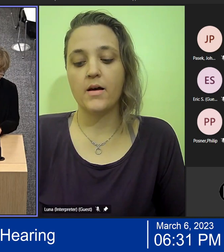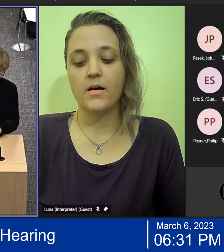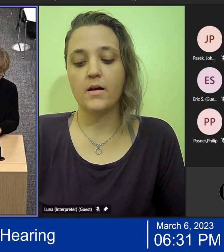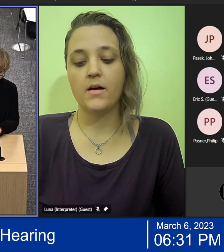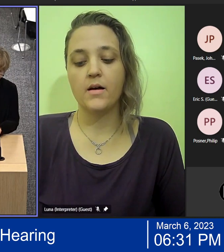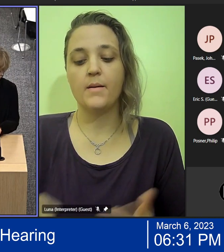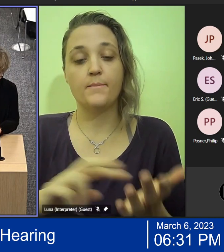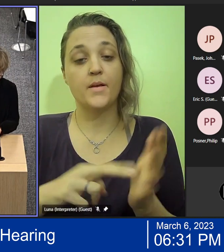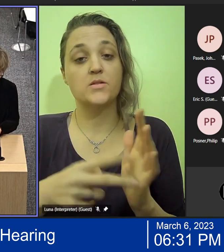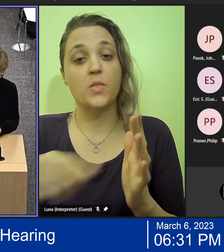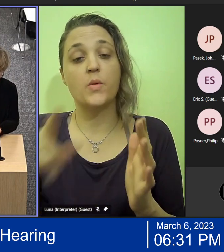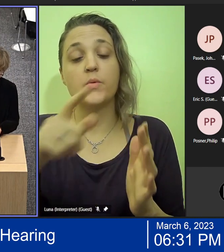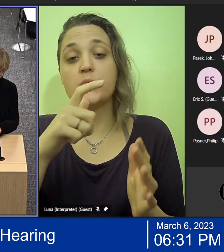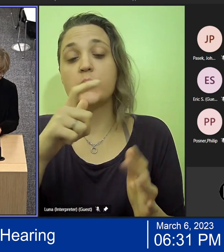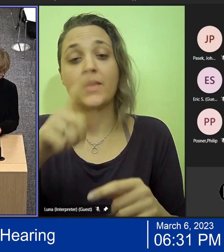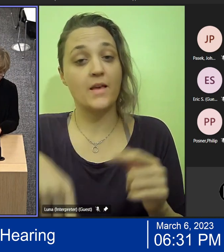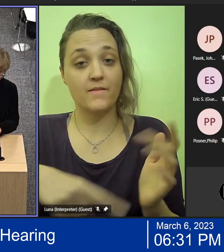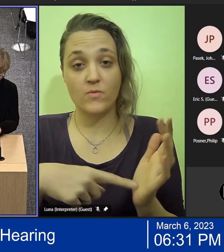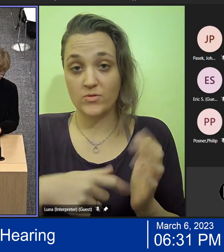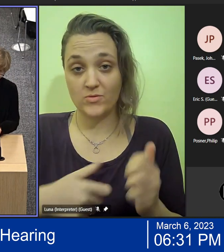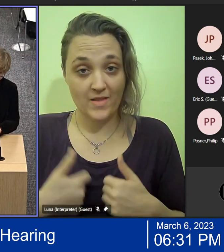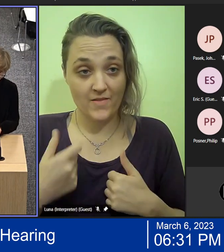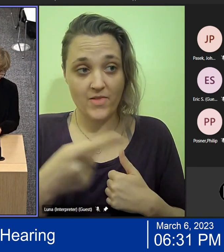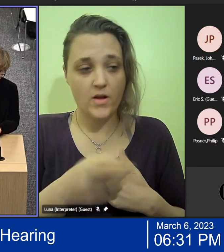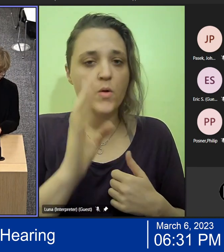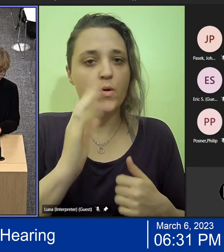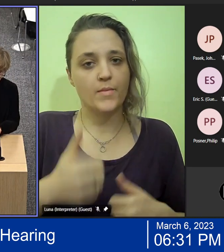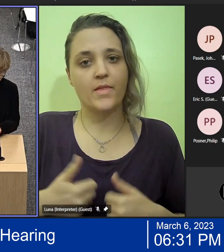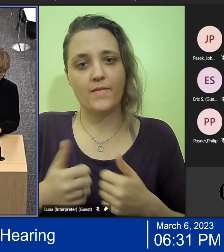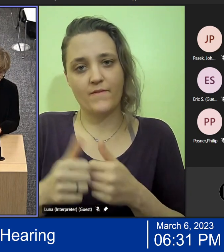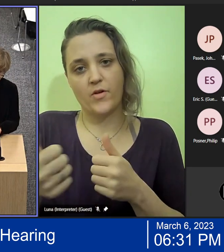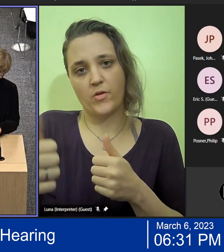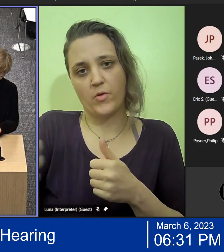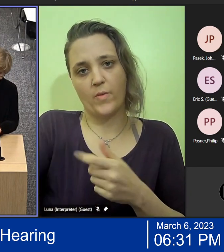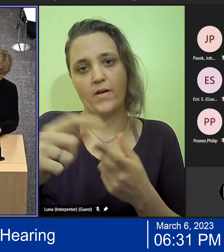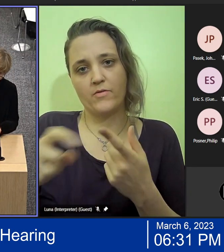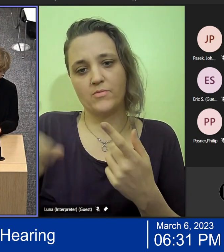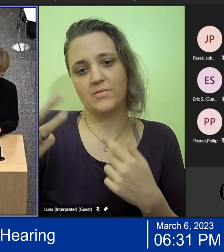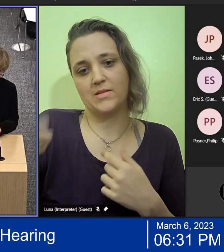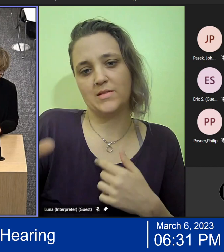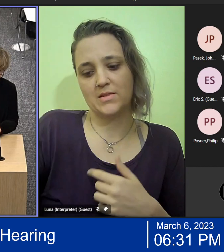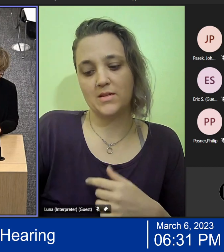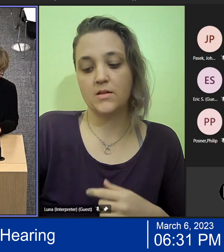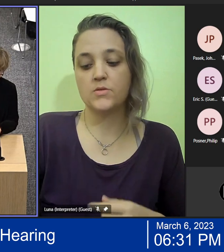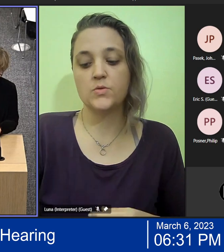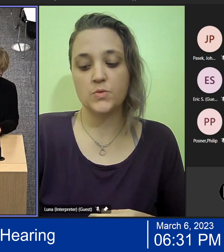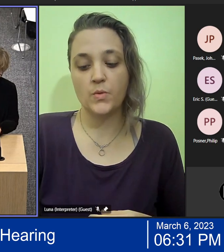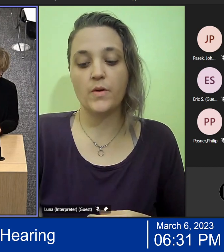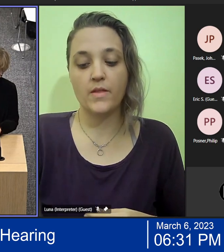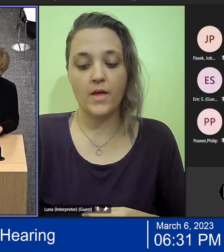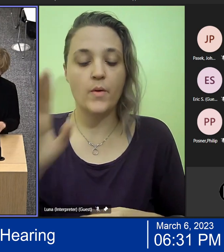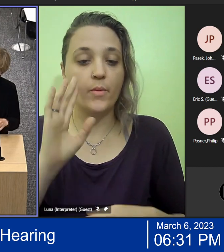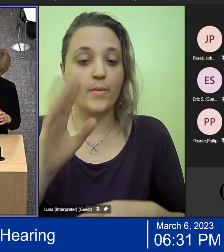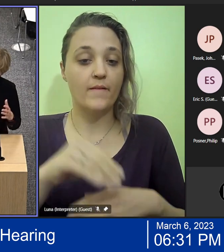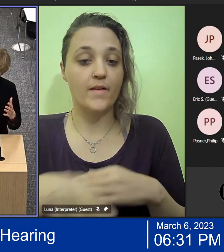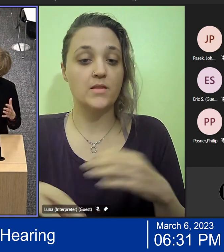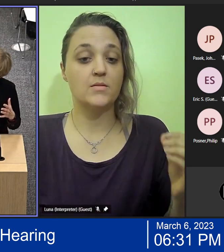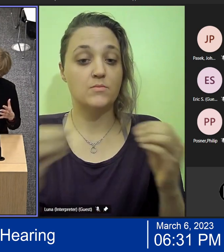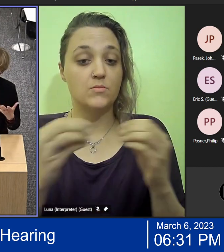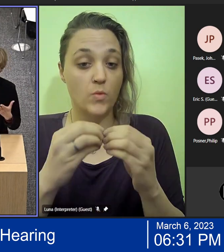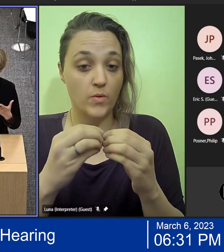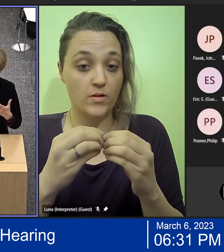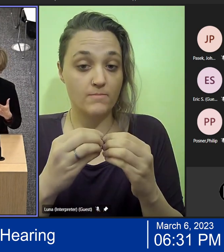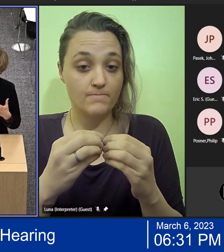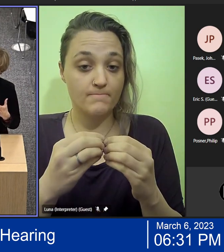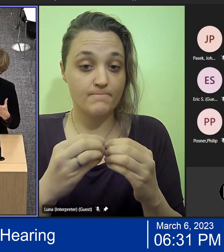will necessitate that those who cannot afford to live in those places are going to live farther away from DC. So they're going